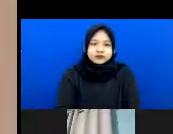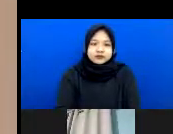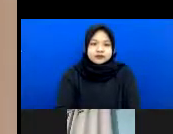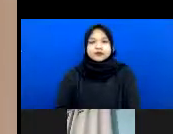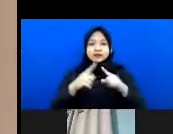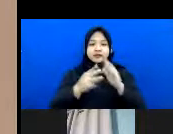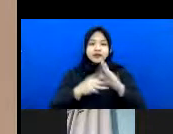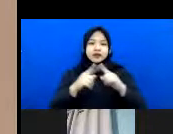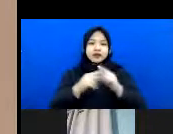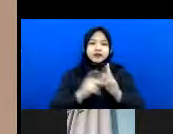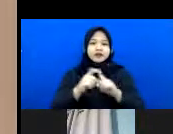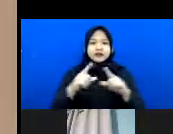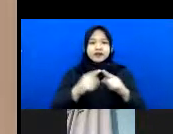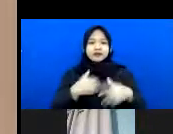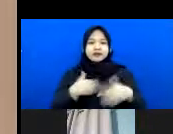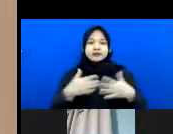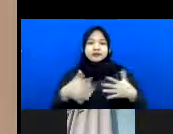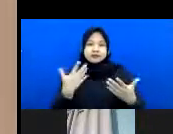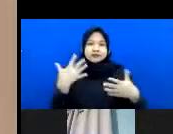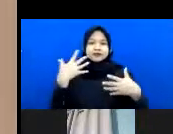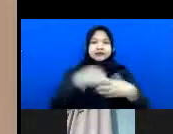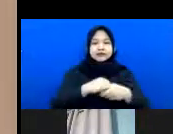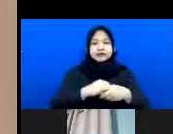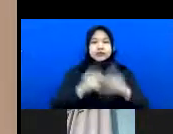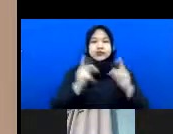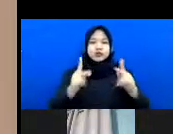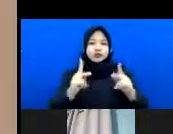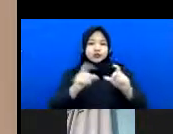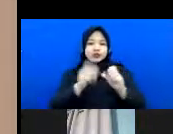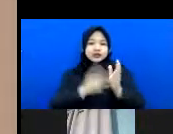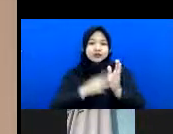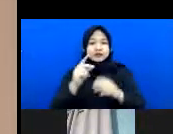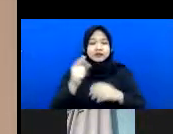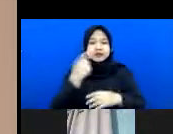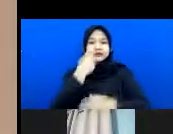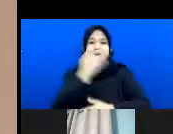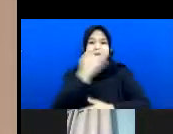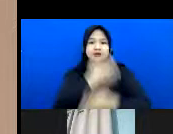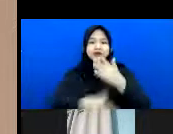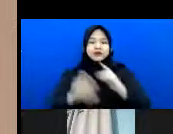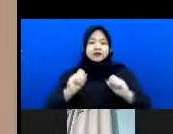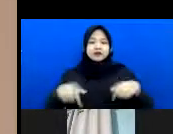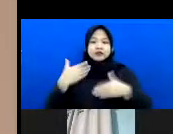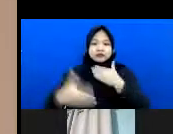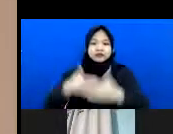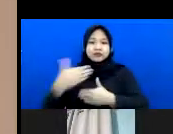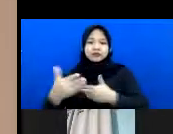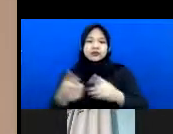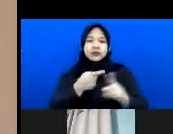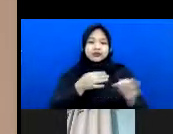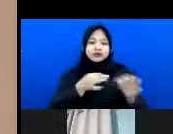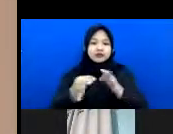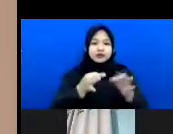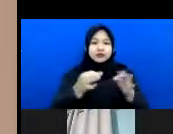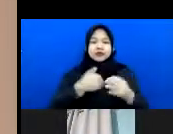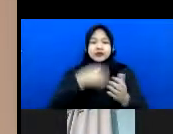Alexandra, and I really love to be a part of the summer course in disability and lifespan development. The facilitators